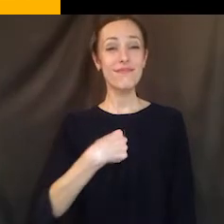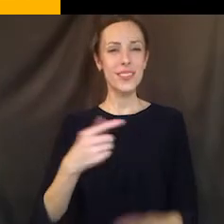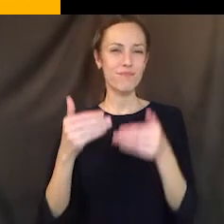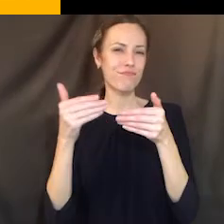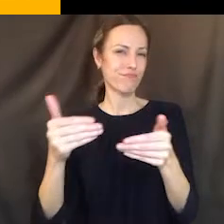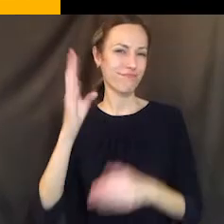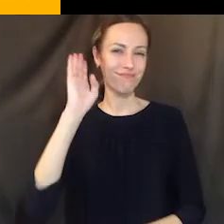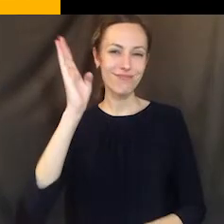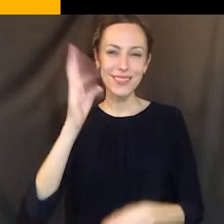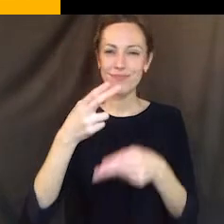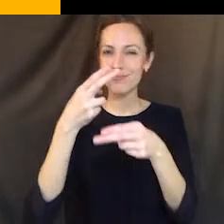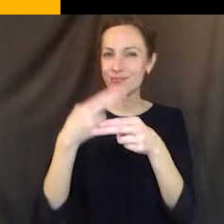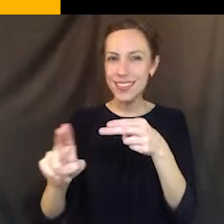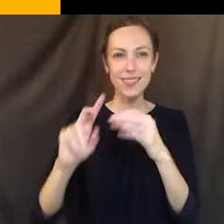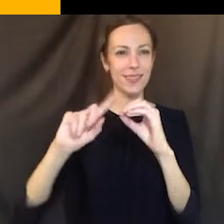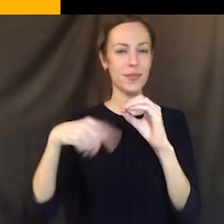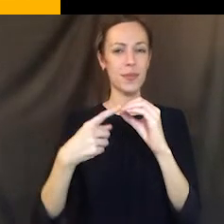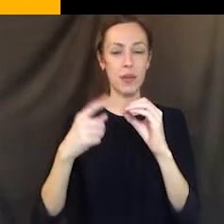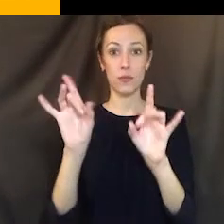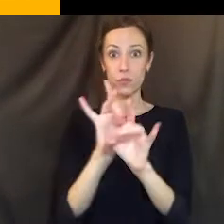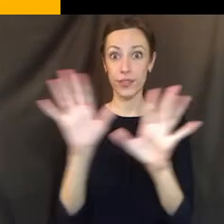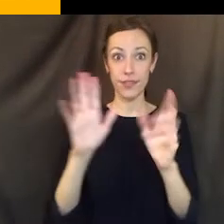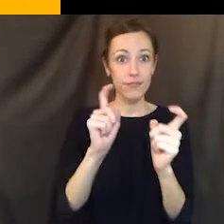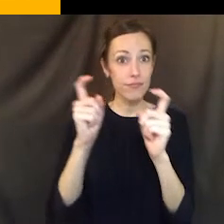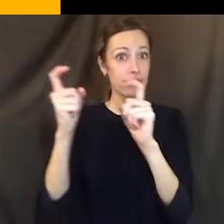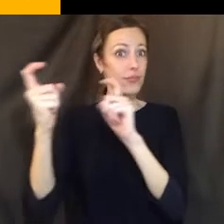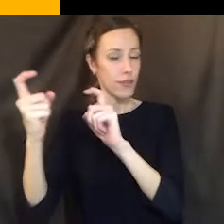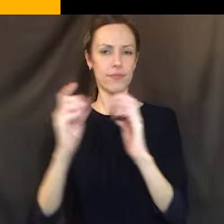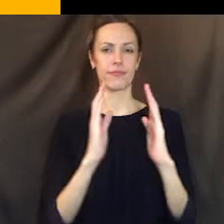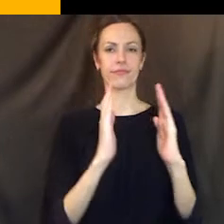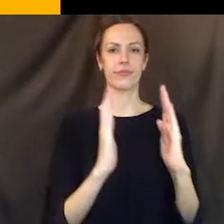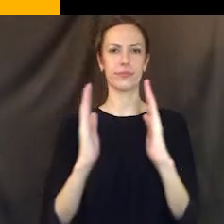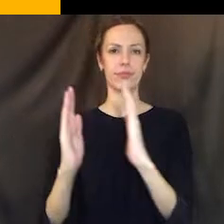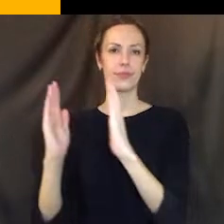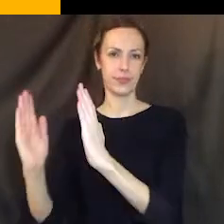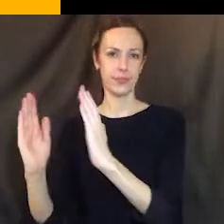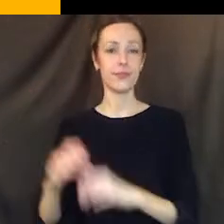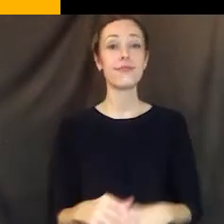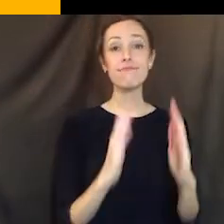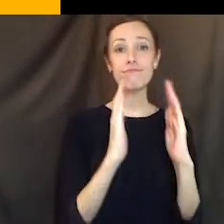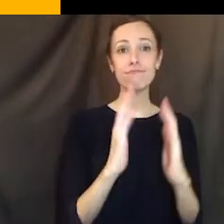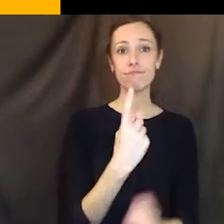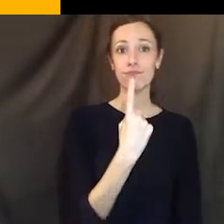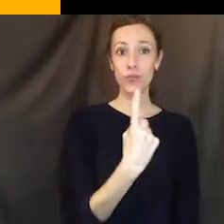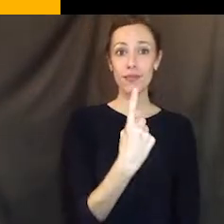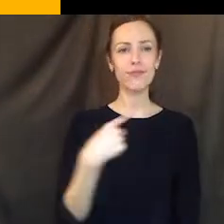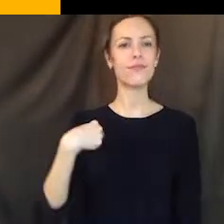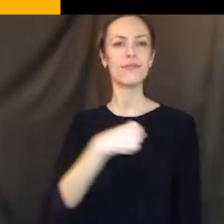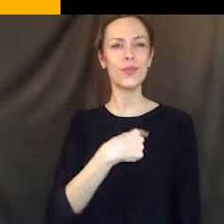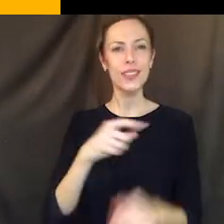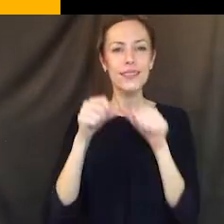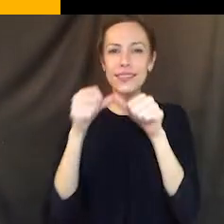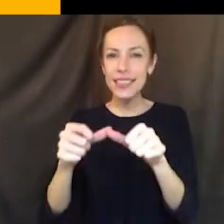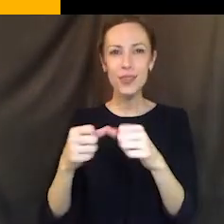Let me speak briefly about the stages of the evolved crisis. At stage 1, we are continuing to support learning for children and